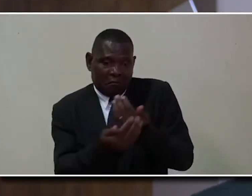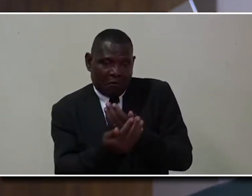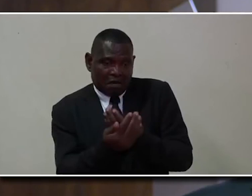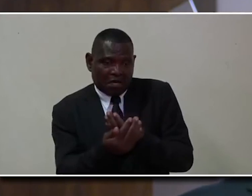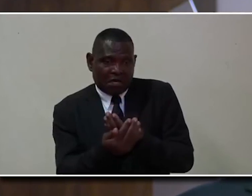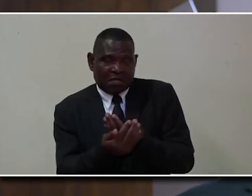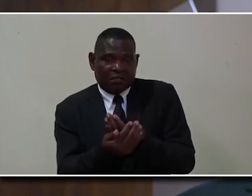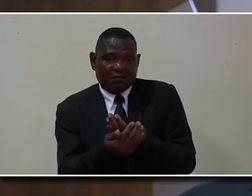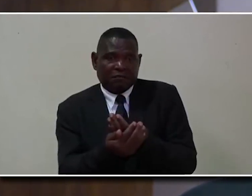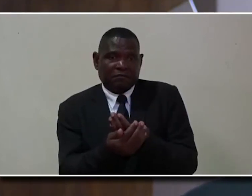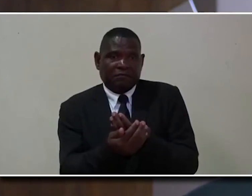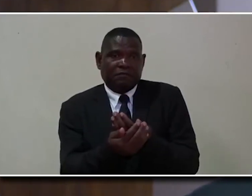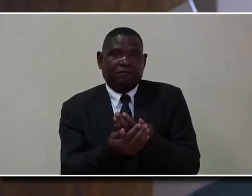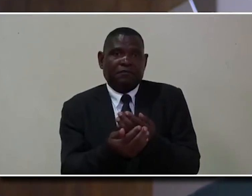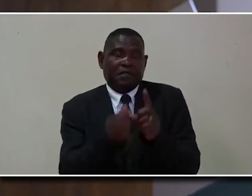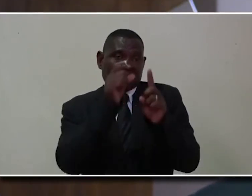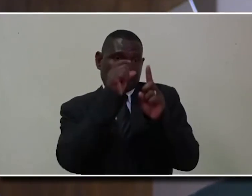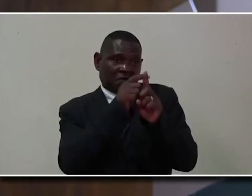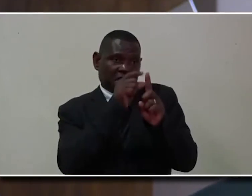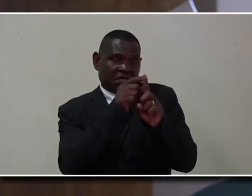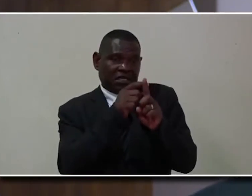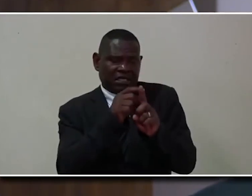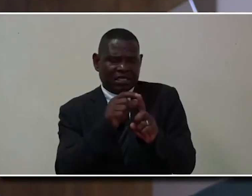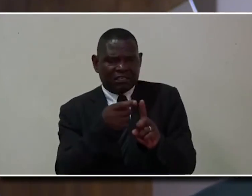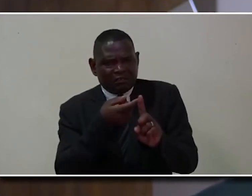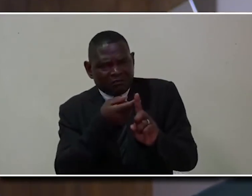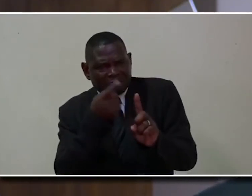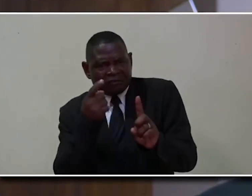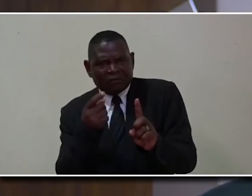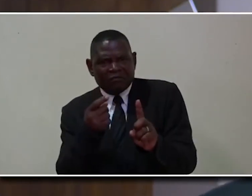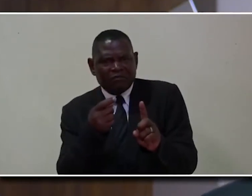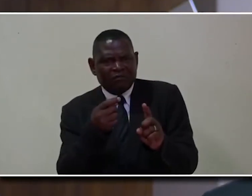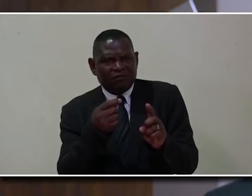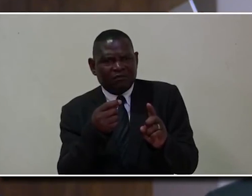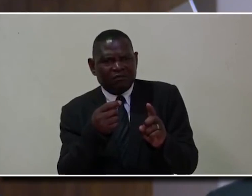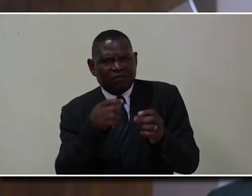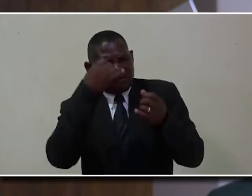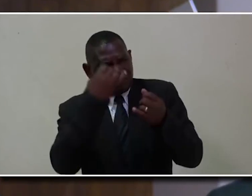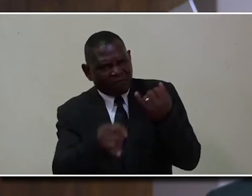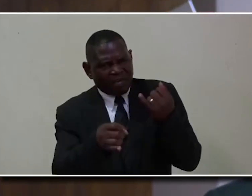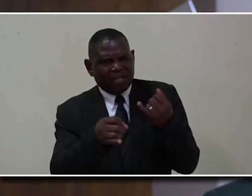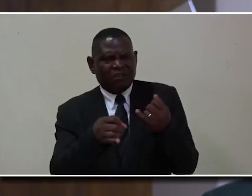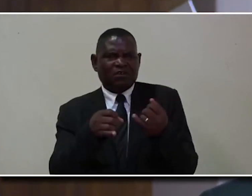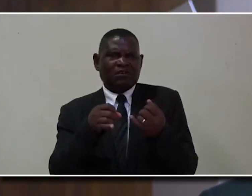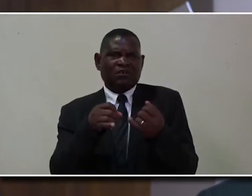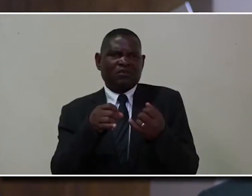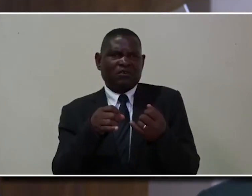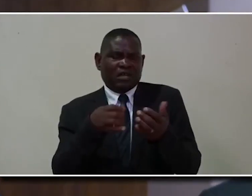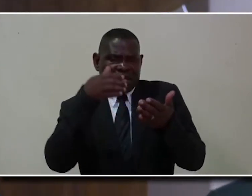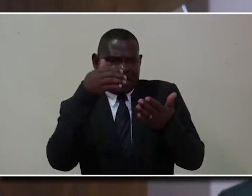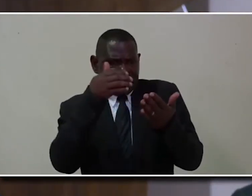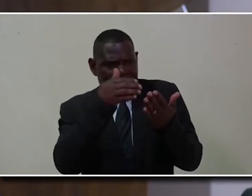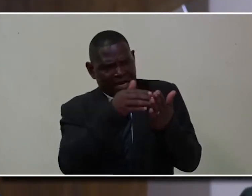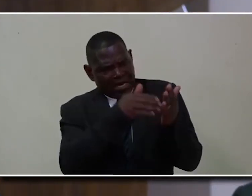It's a text taken from the closing chapter of the letter which Apostle Paul wrote to the congregation in Philippi. So